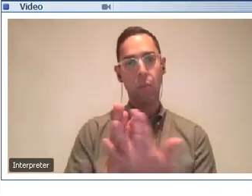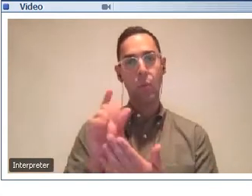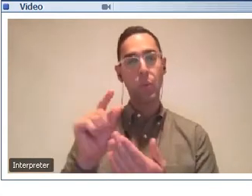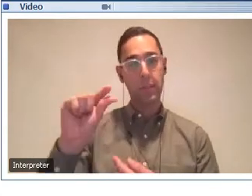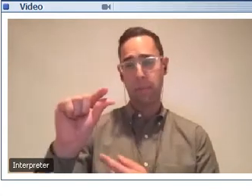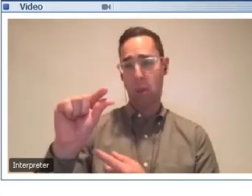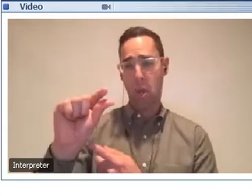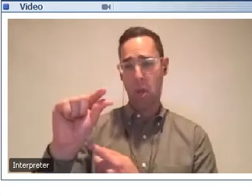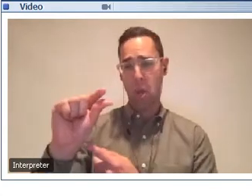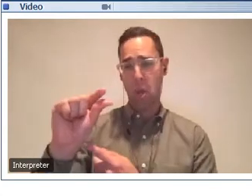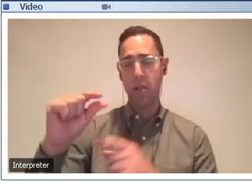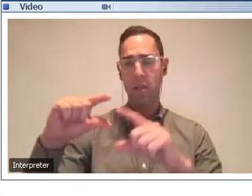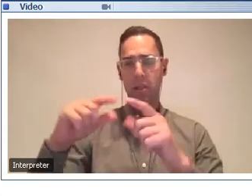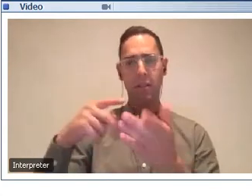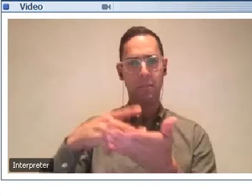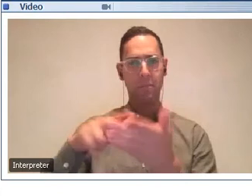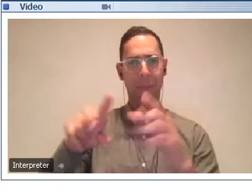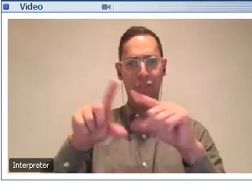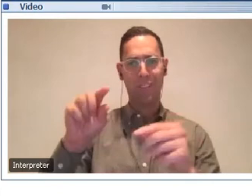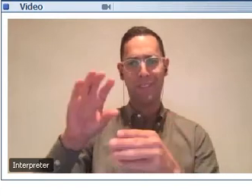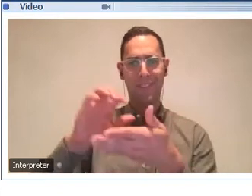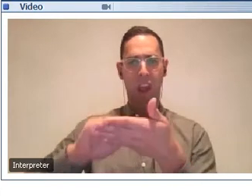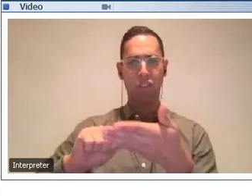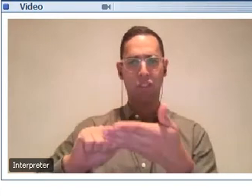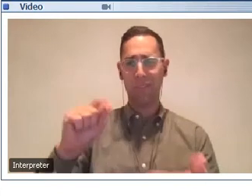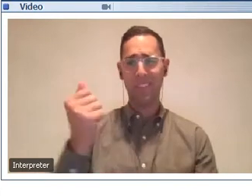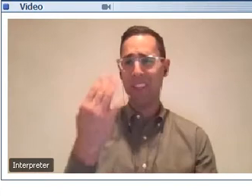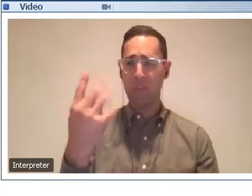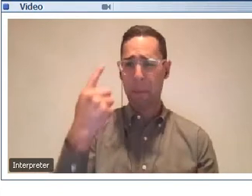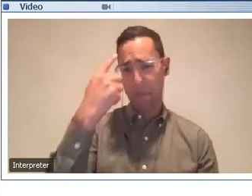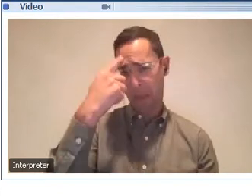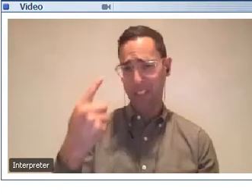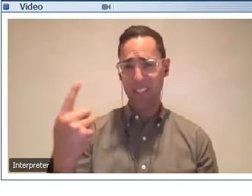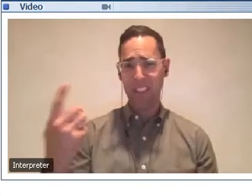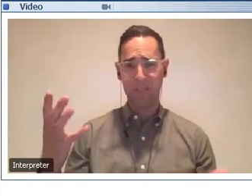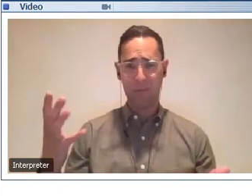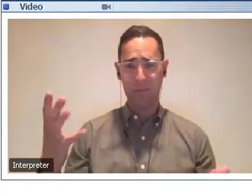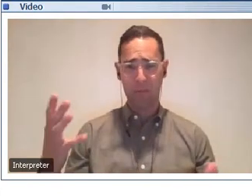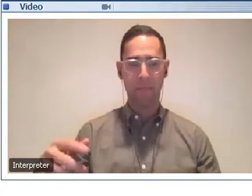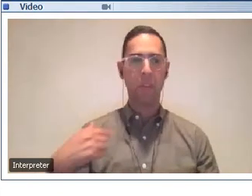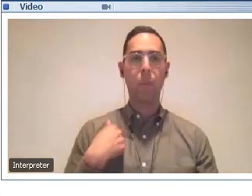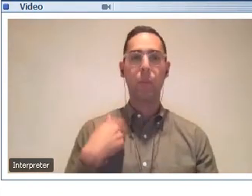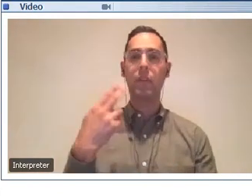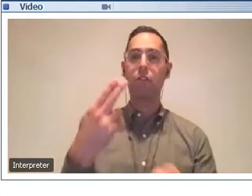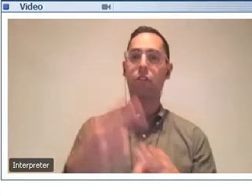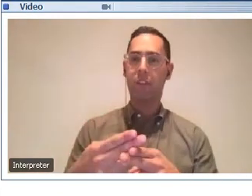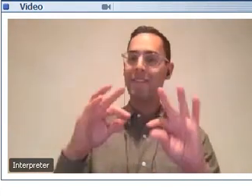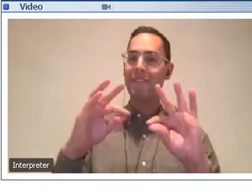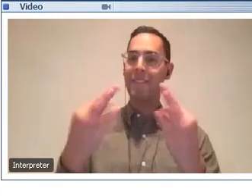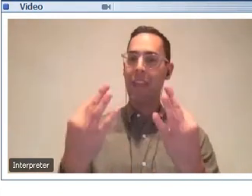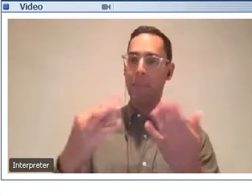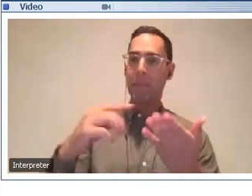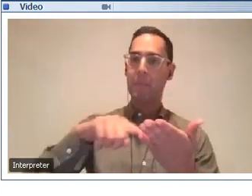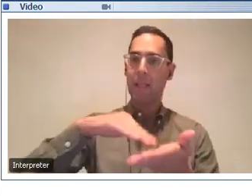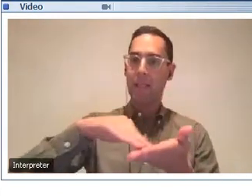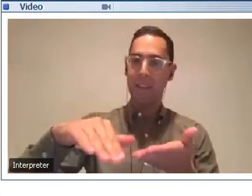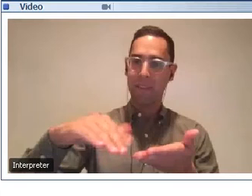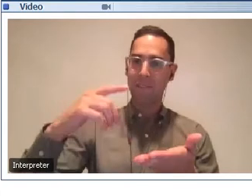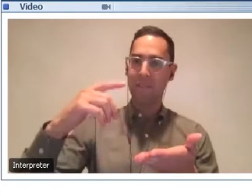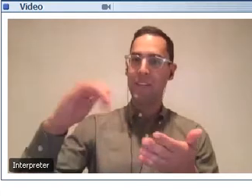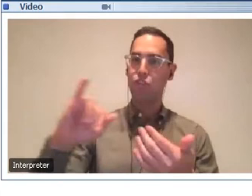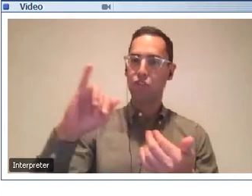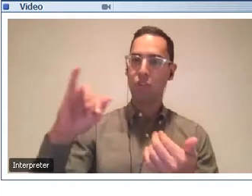pennies. And we named it family leave insurance rather than just paid leave because that sat better both with legislators and the public,